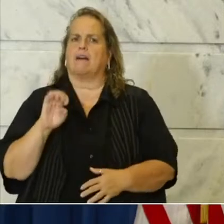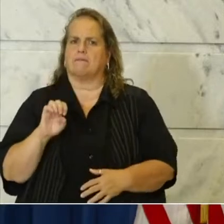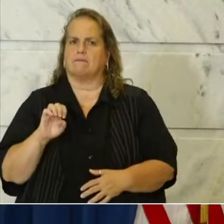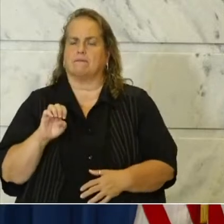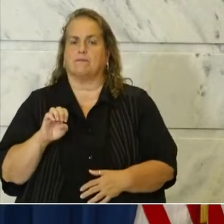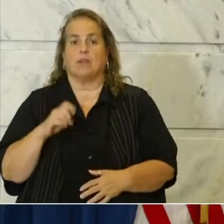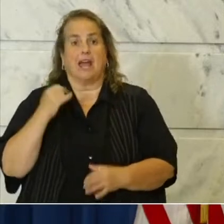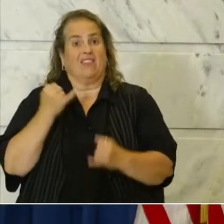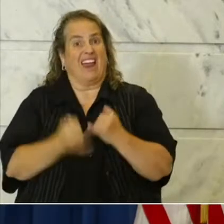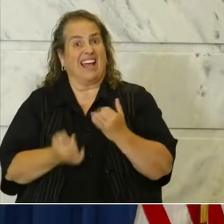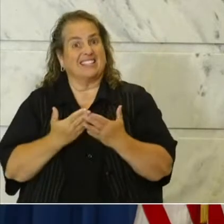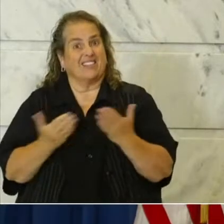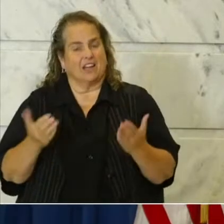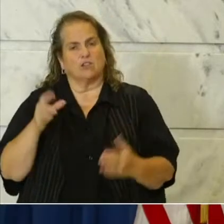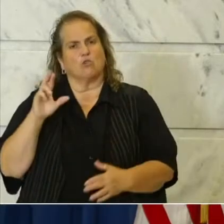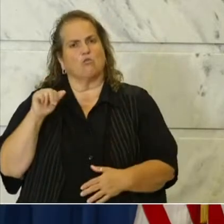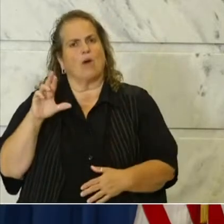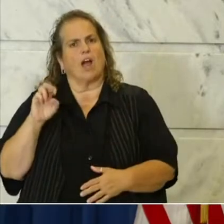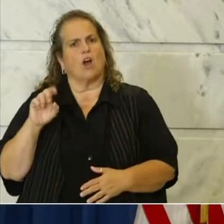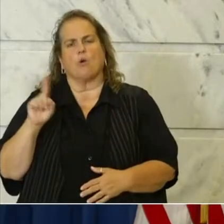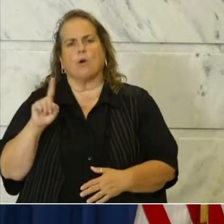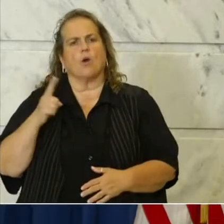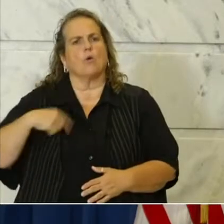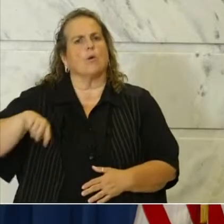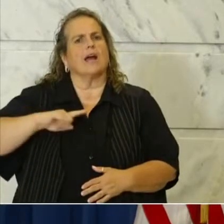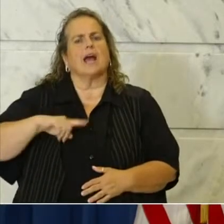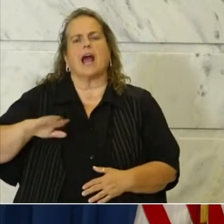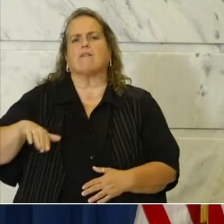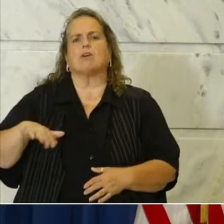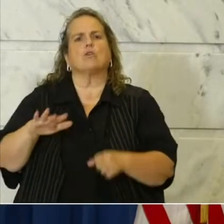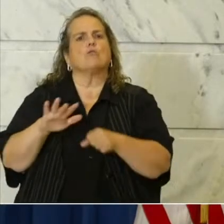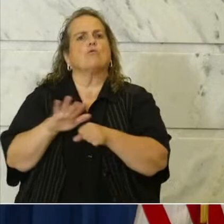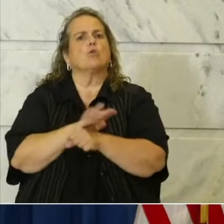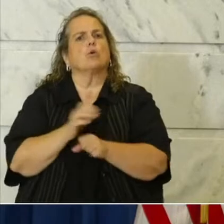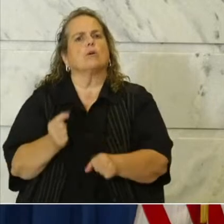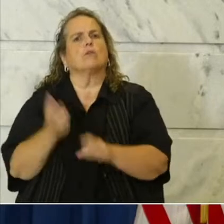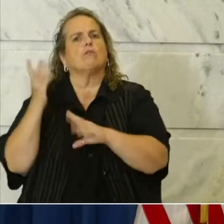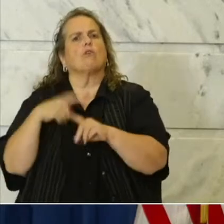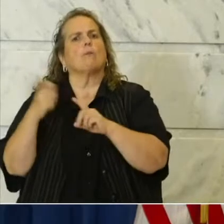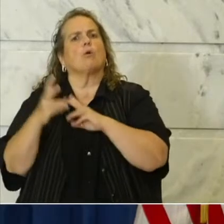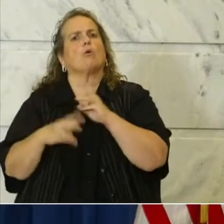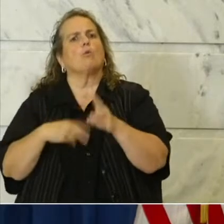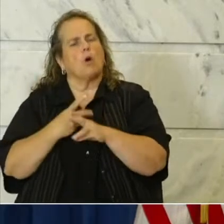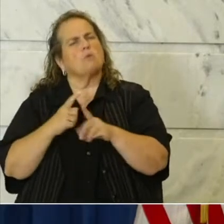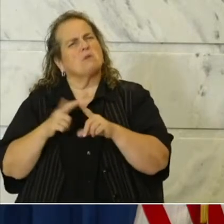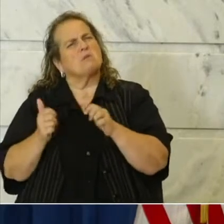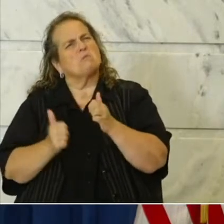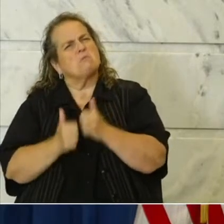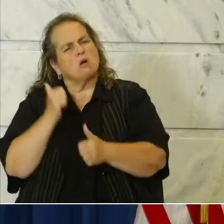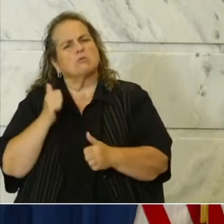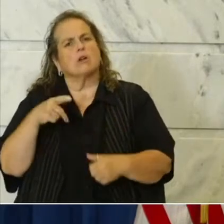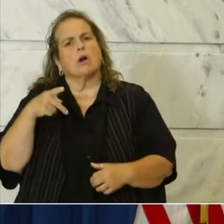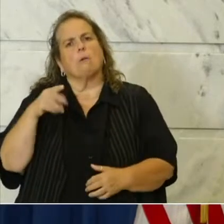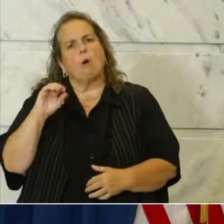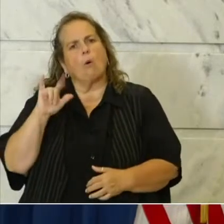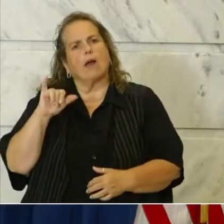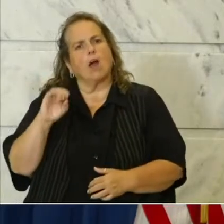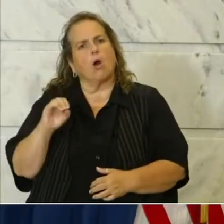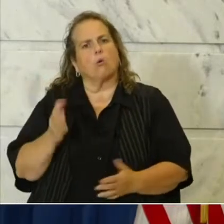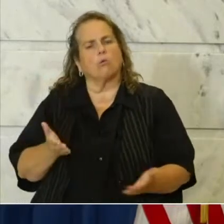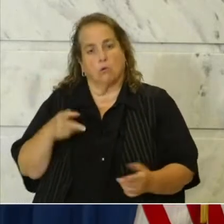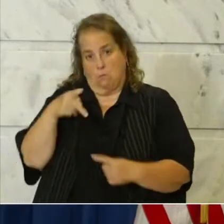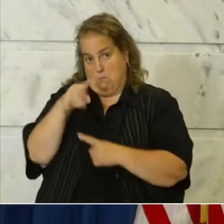rare instances where we have not fully eradicated it from the world, but we've largely eradicated that, and it's polio.